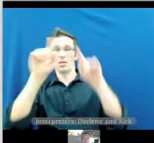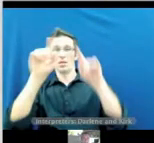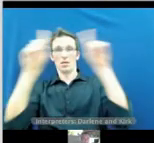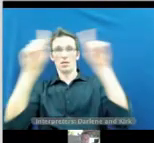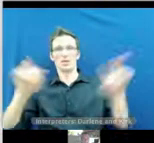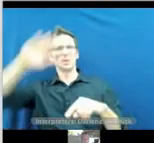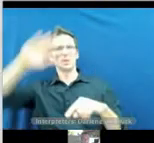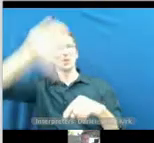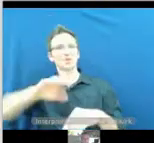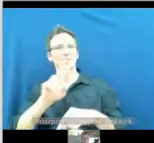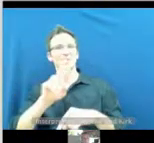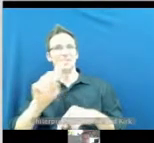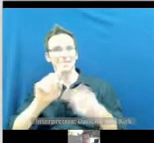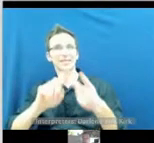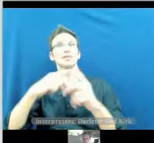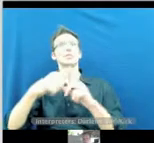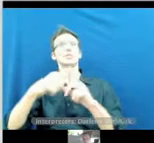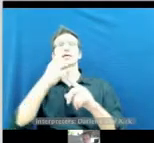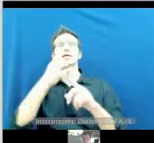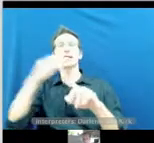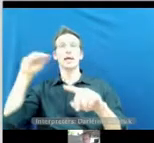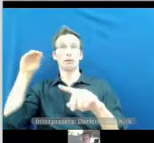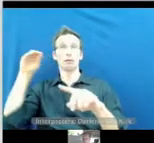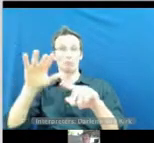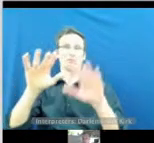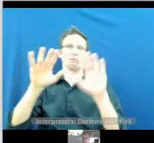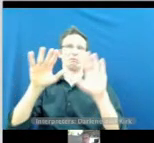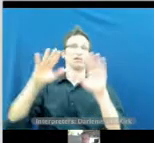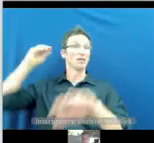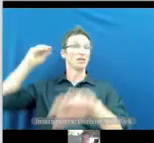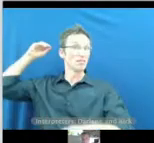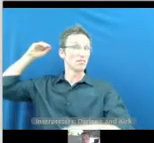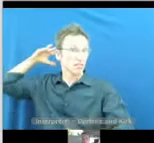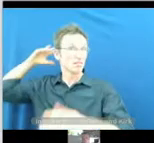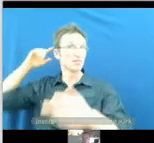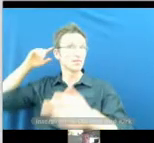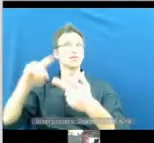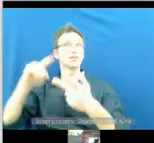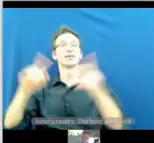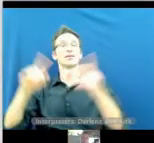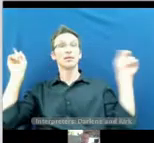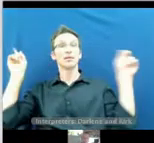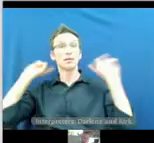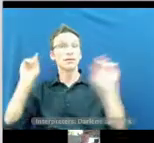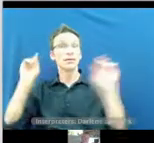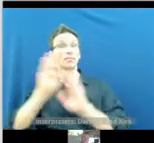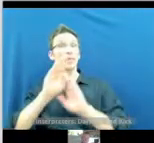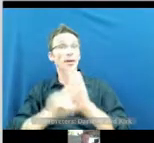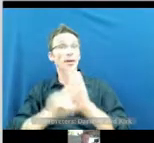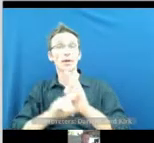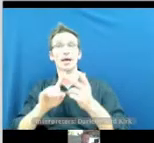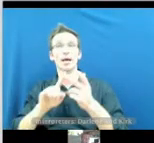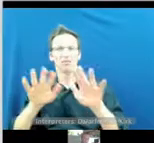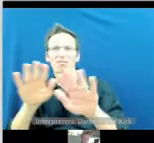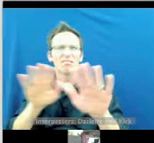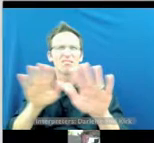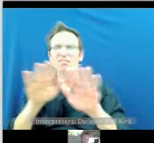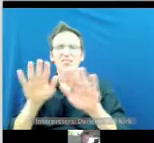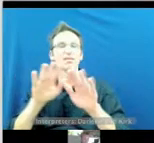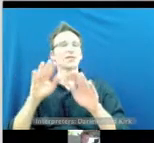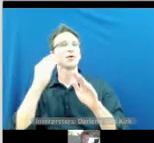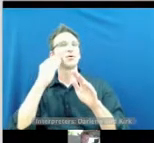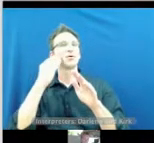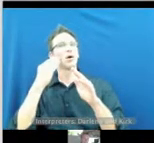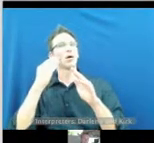lighting, of background, of contrast. So it's kind of funny, all of a sudden this video